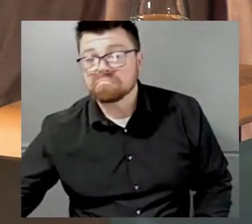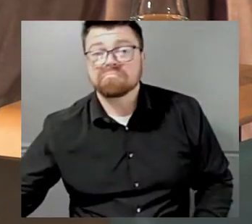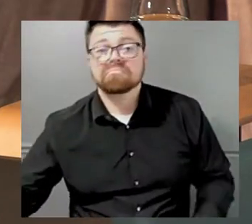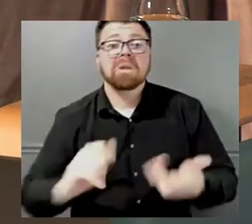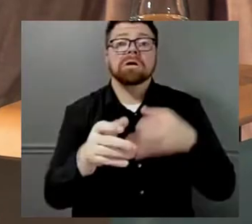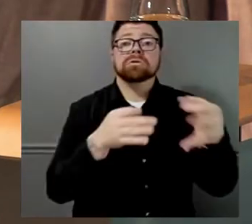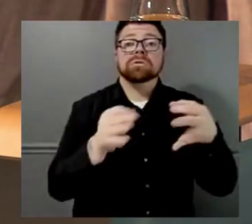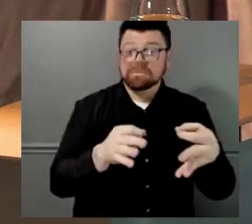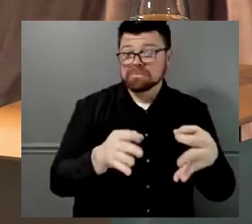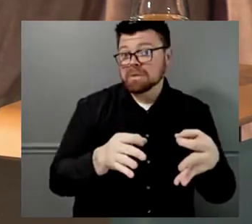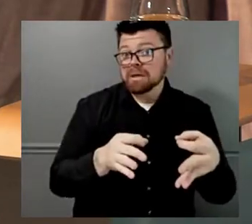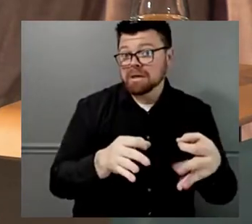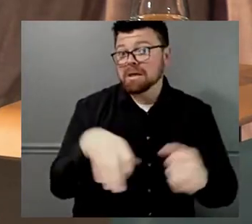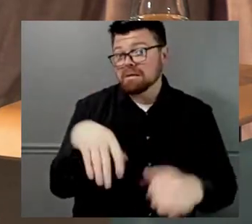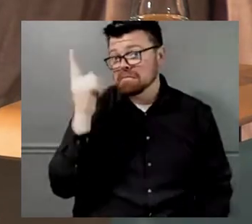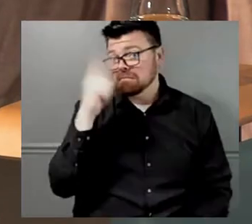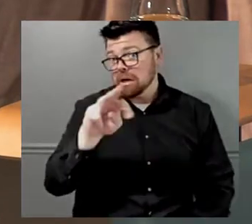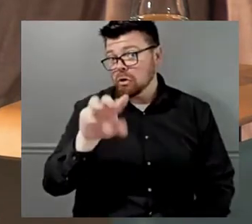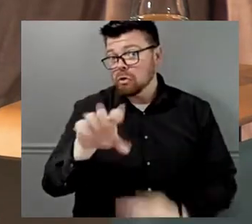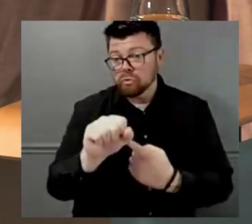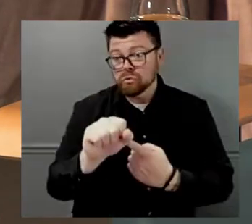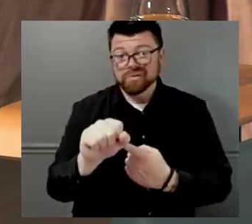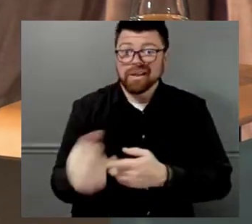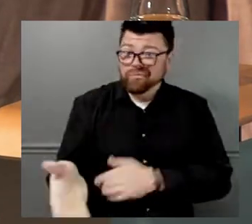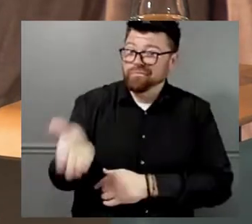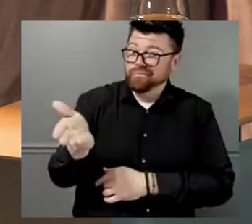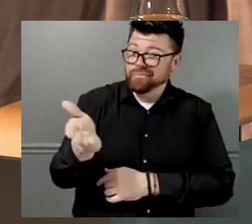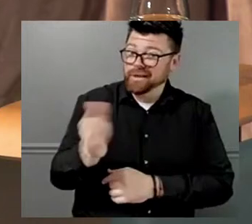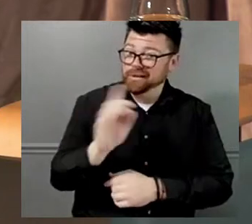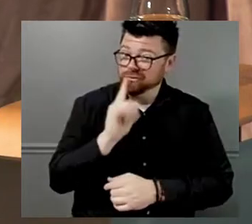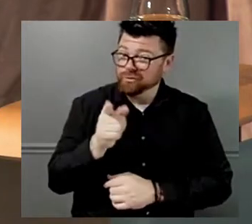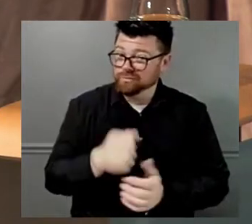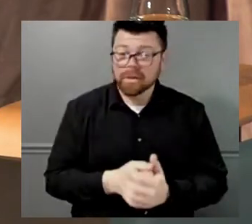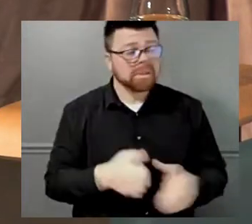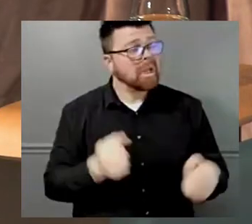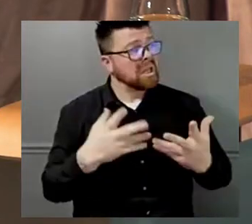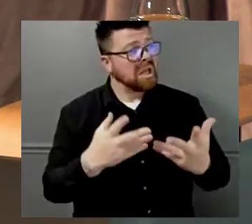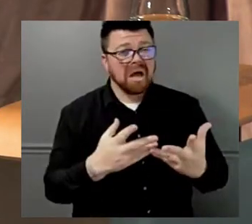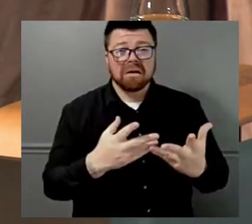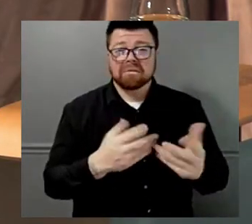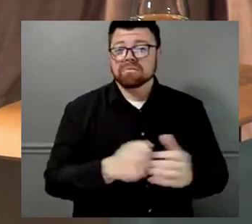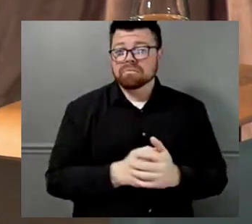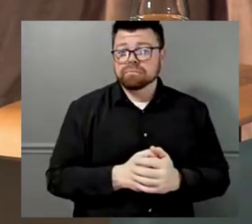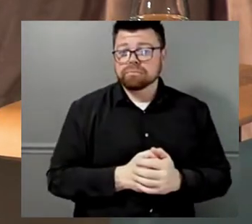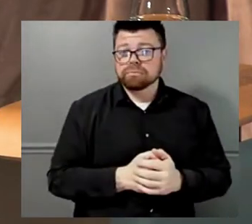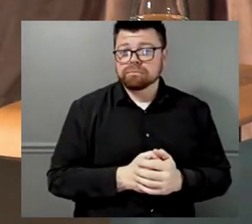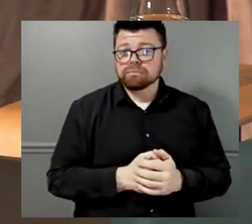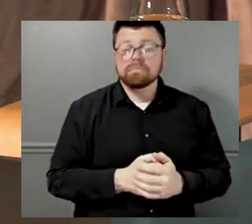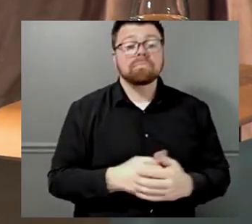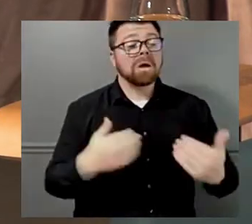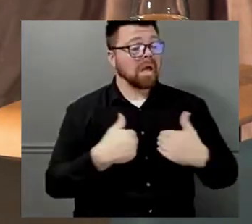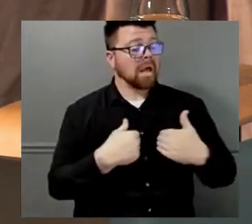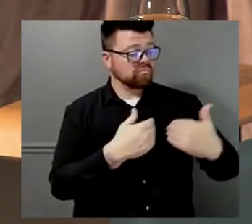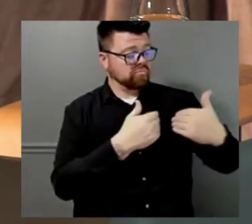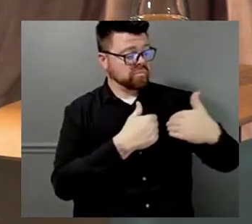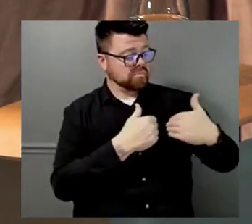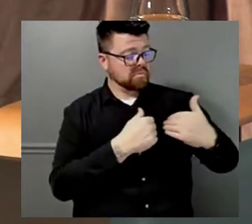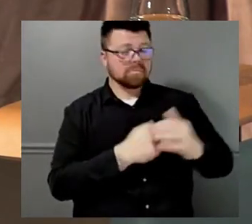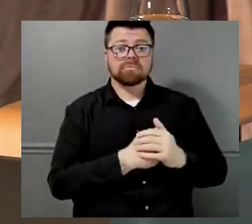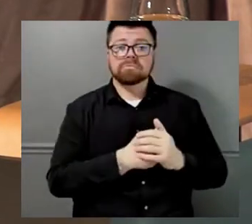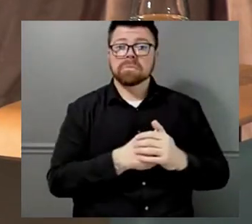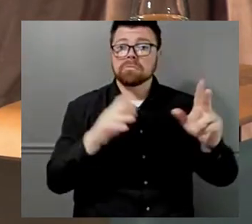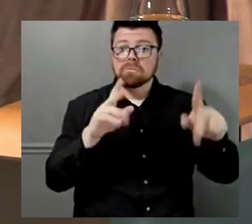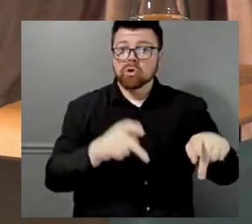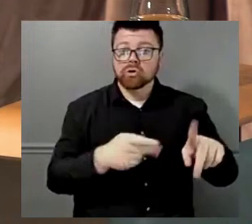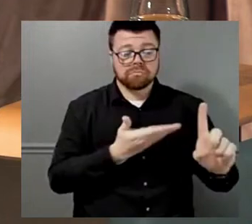exists. All right? There is a lot of that. There is an obligation as a person